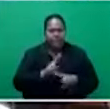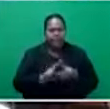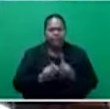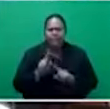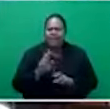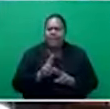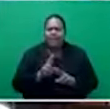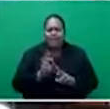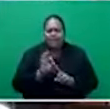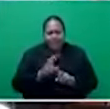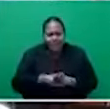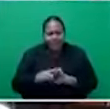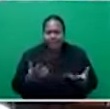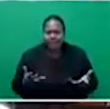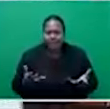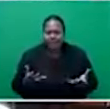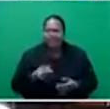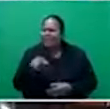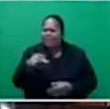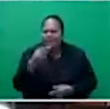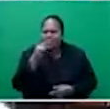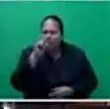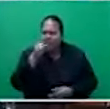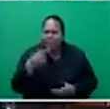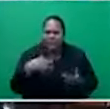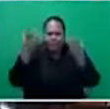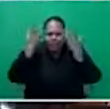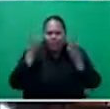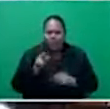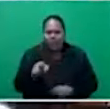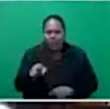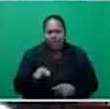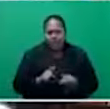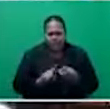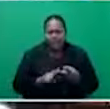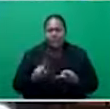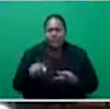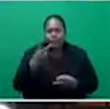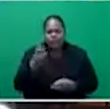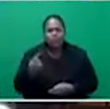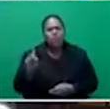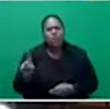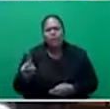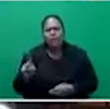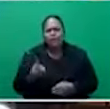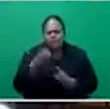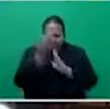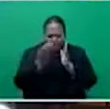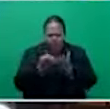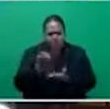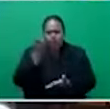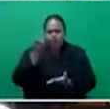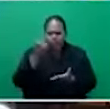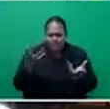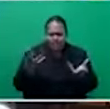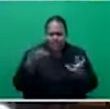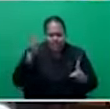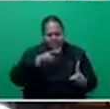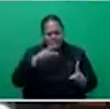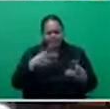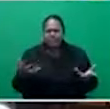can't tell us what would they have done in 2020-21 from an economic budget perspective. They don't know that. You see, all they know, oh, you should not have done